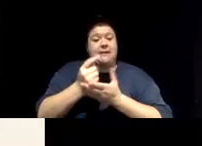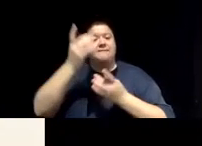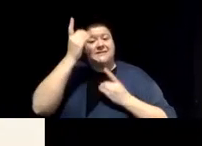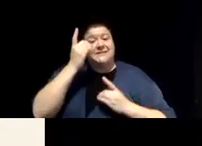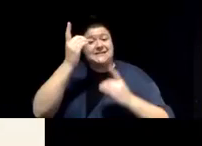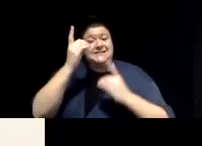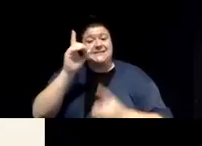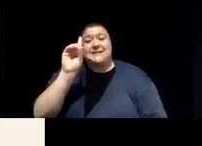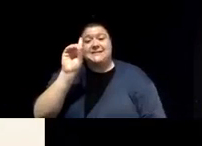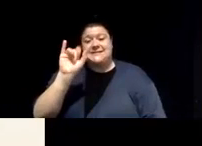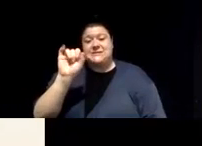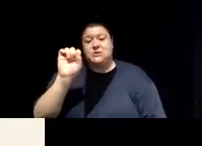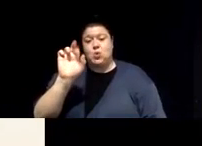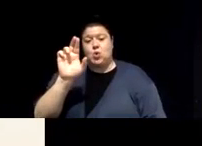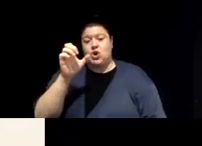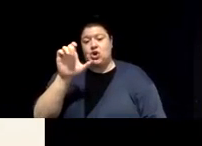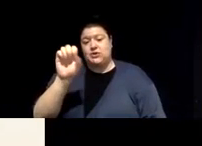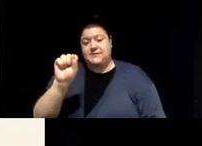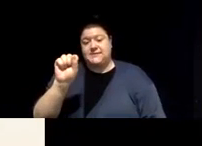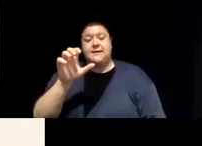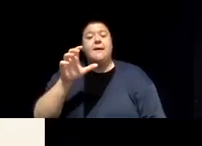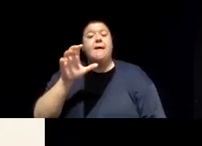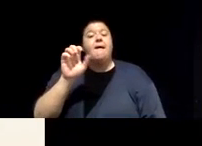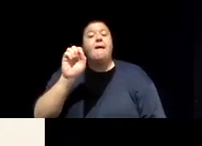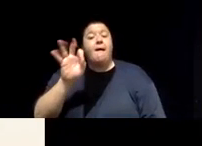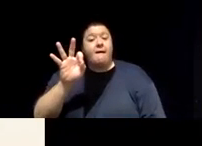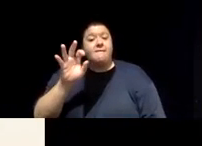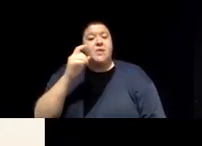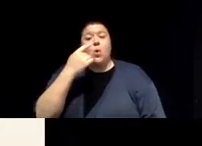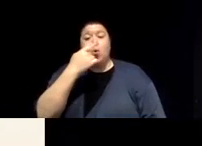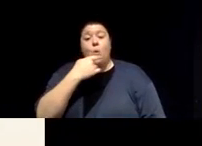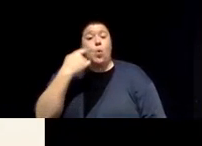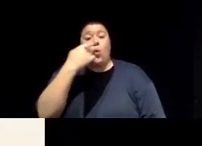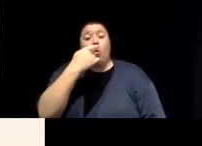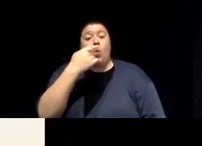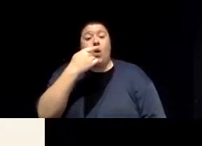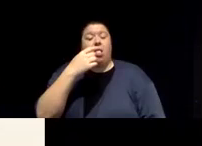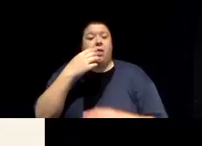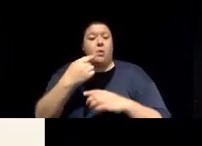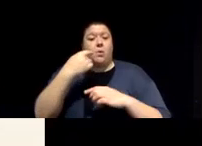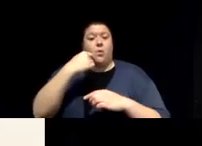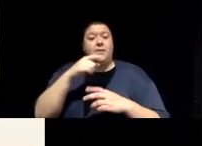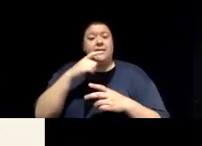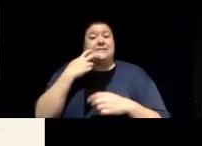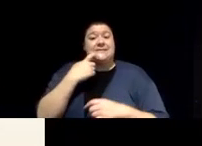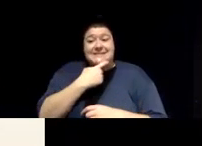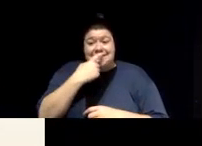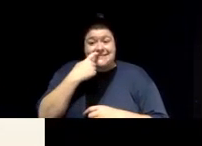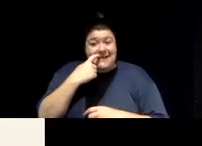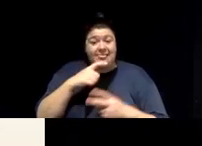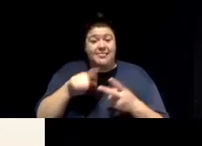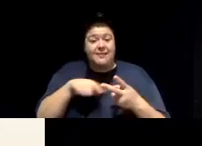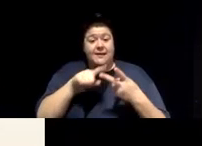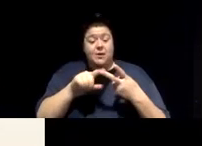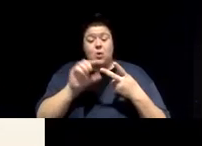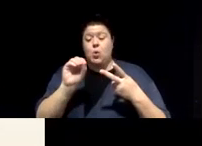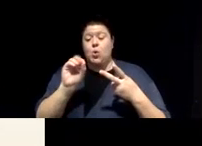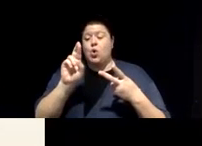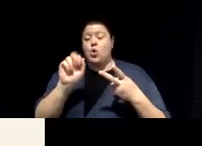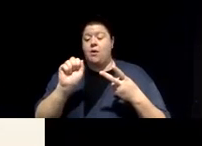the oral cavity, which includes the dentition or the teeth, and the